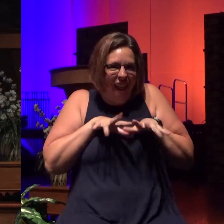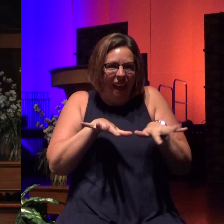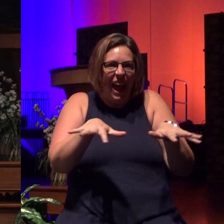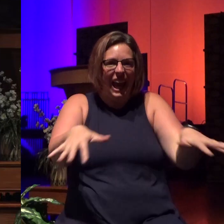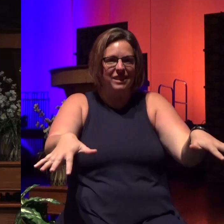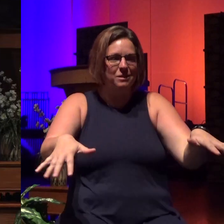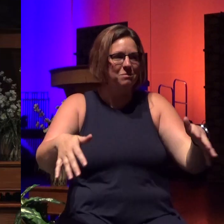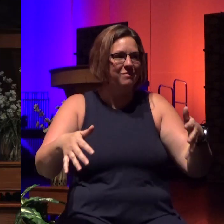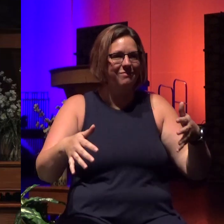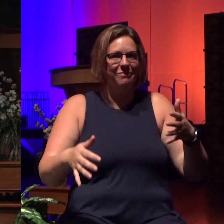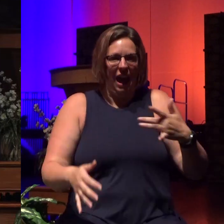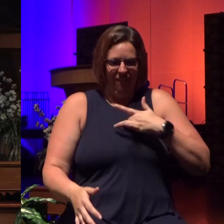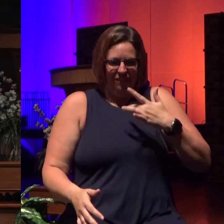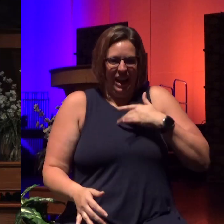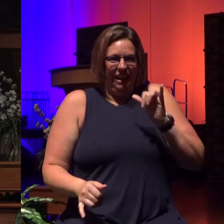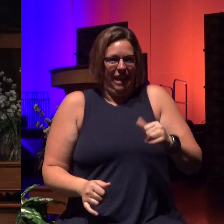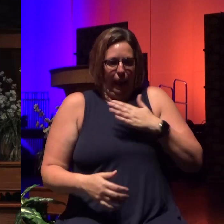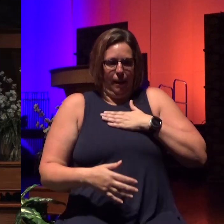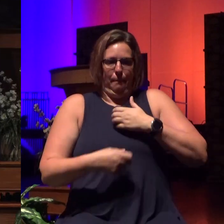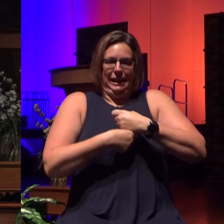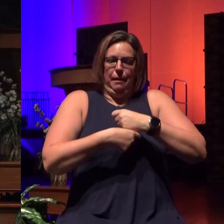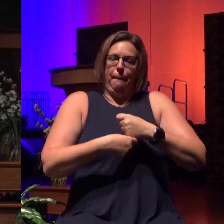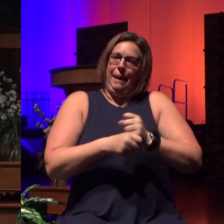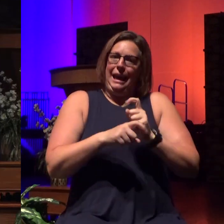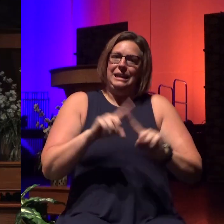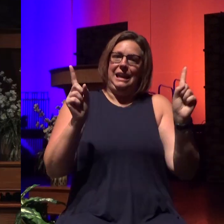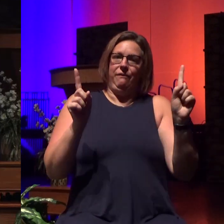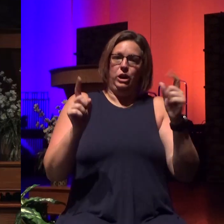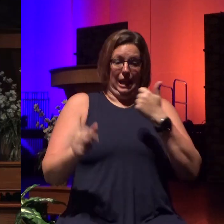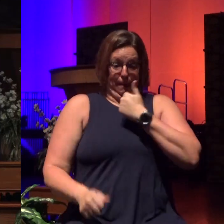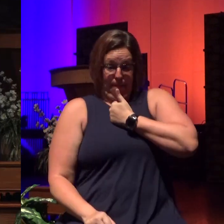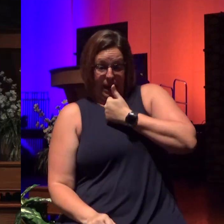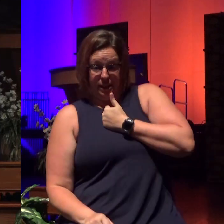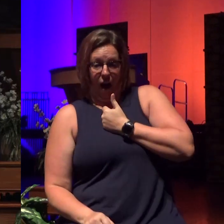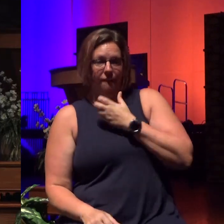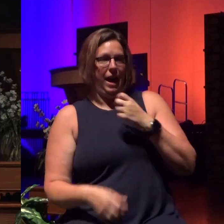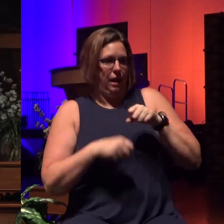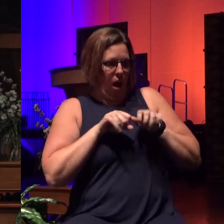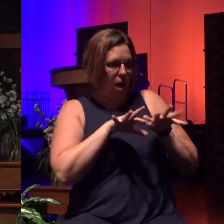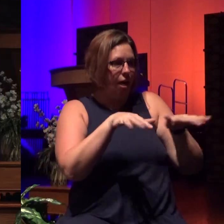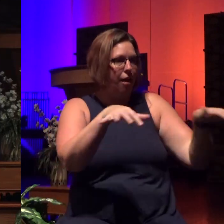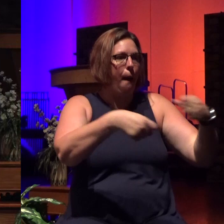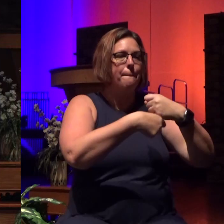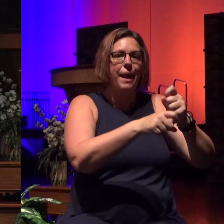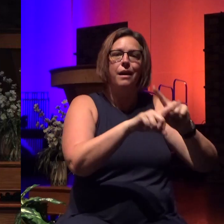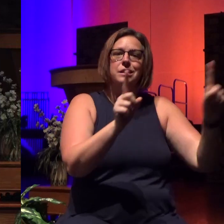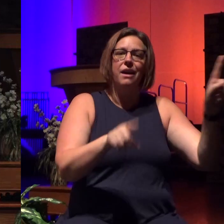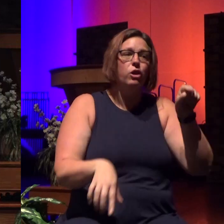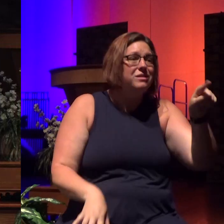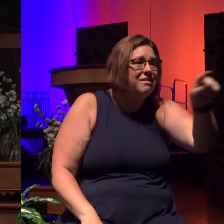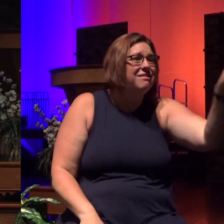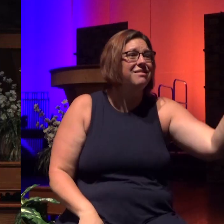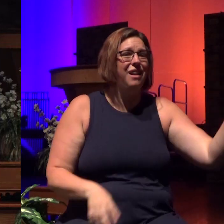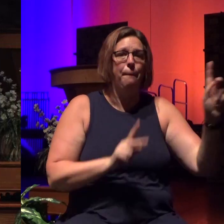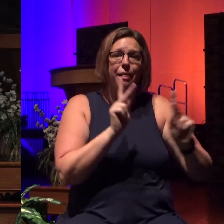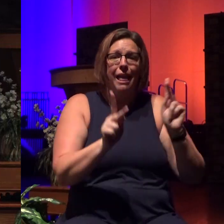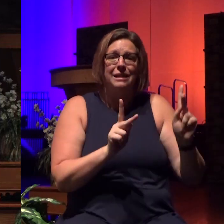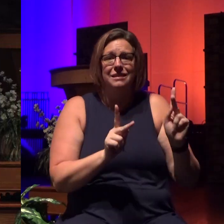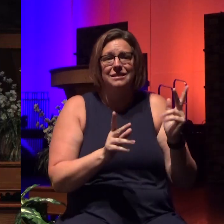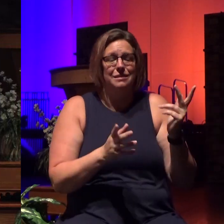life, in the difference that I make to myself and in the difference that I make to the organizations and places that I care